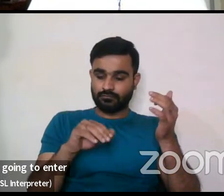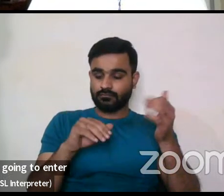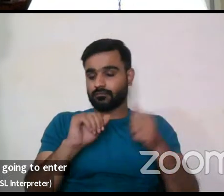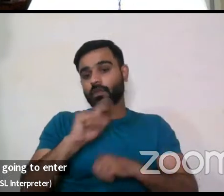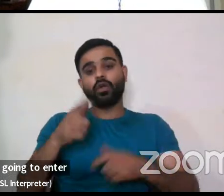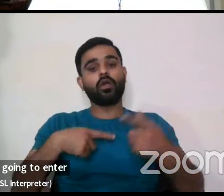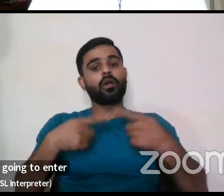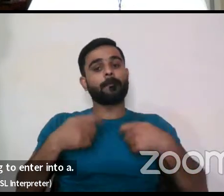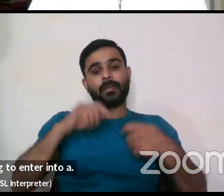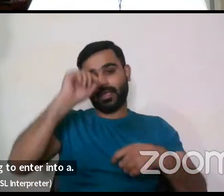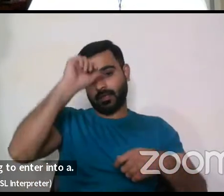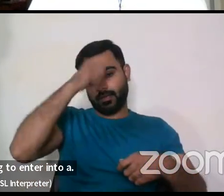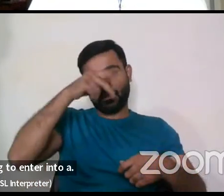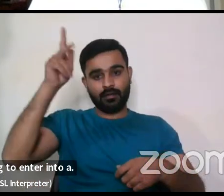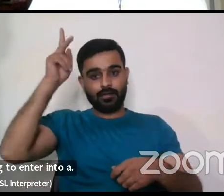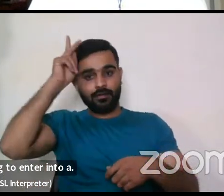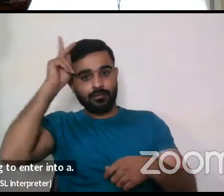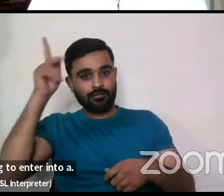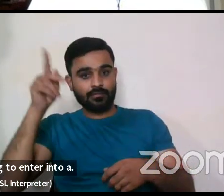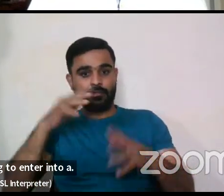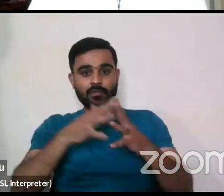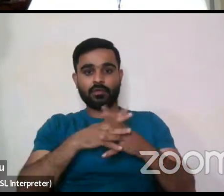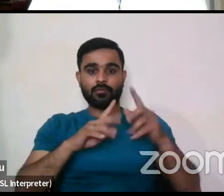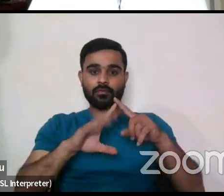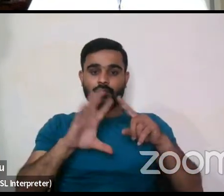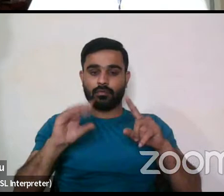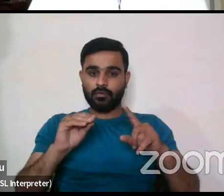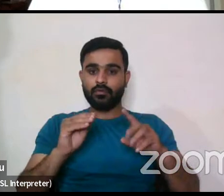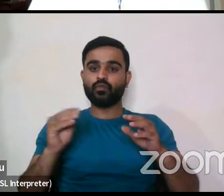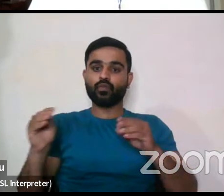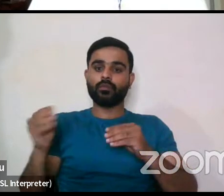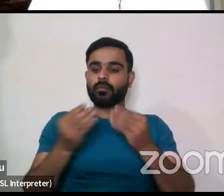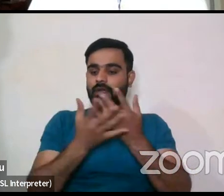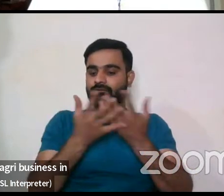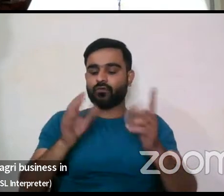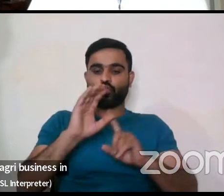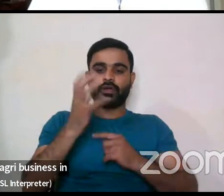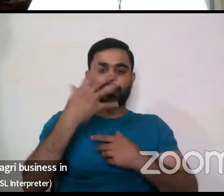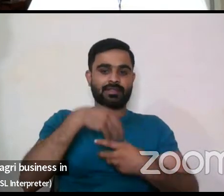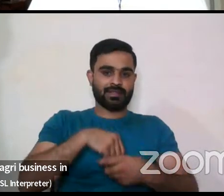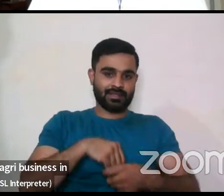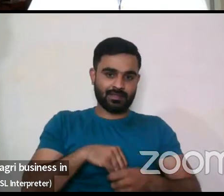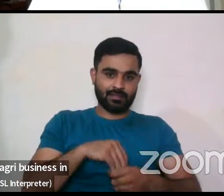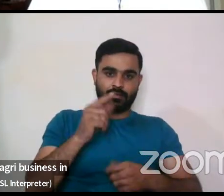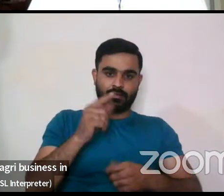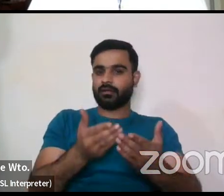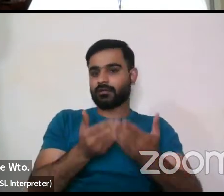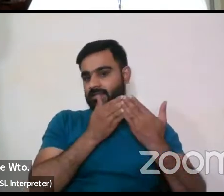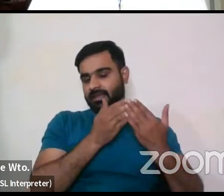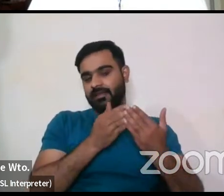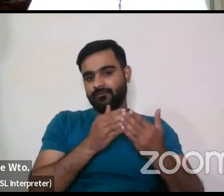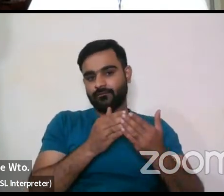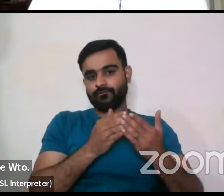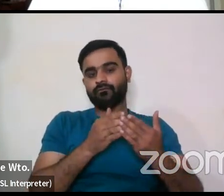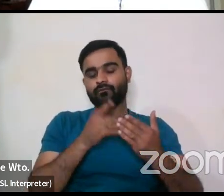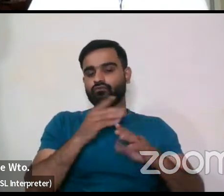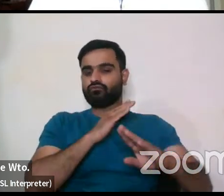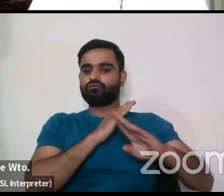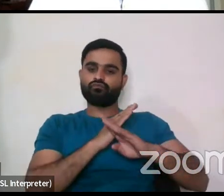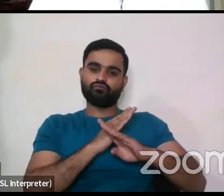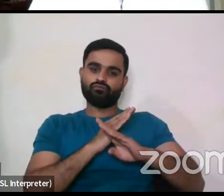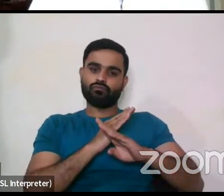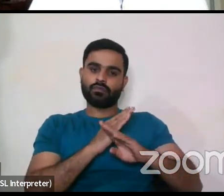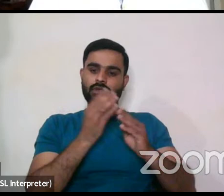in India or Pakistan, because the WTO wants us to liberalize agricultural trade. What are the safeguards we're going to put in place to protect our